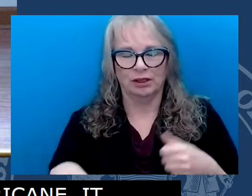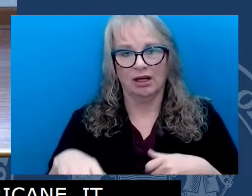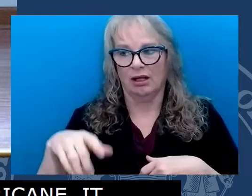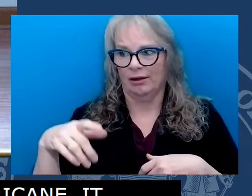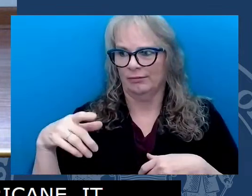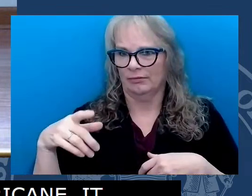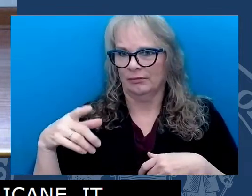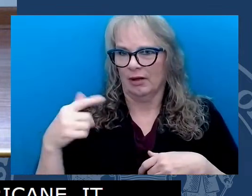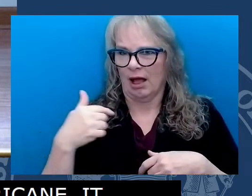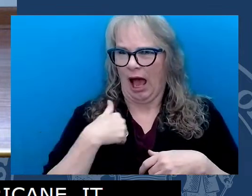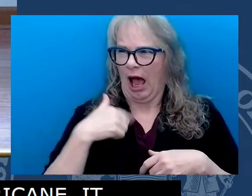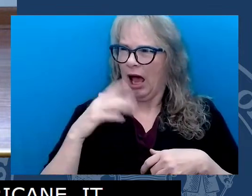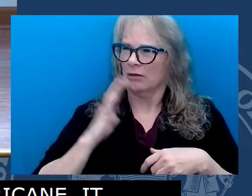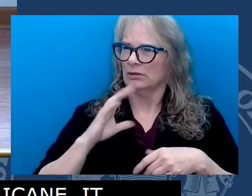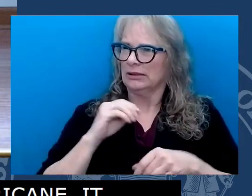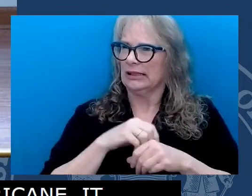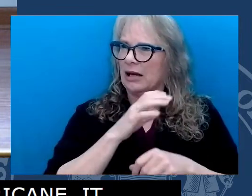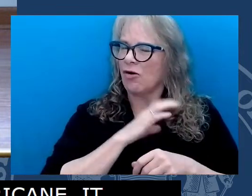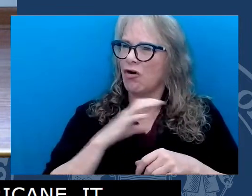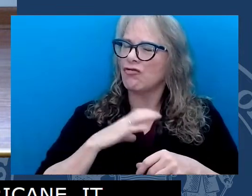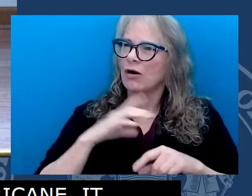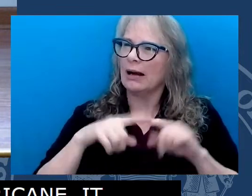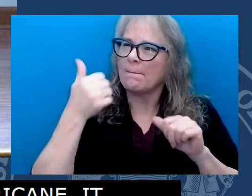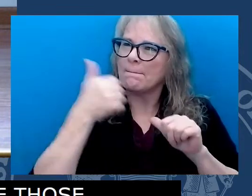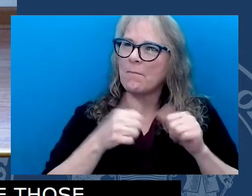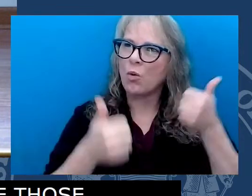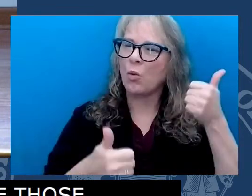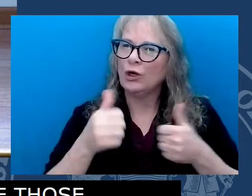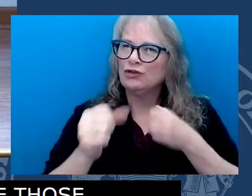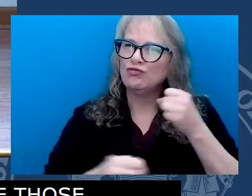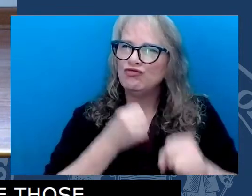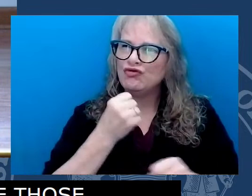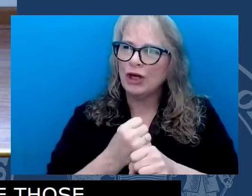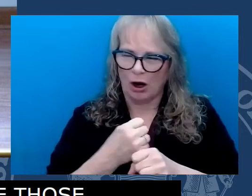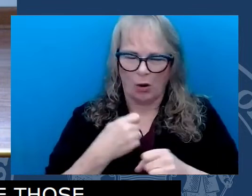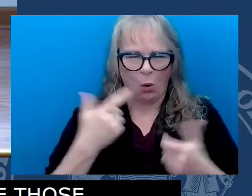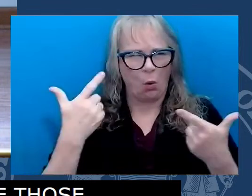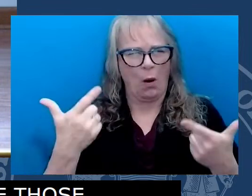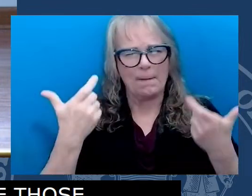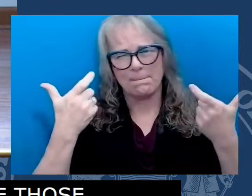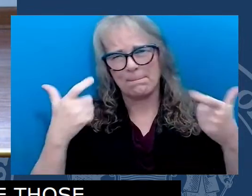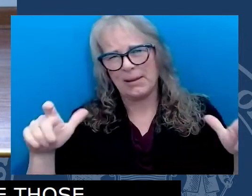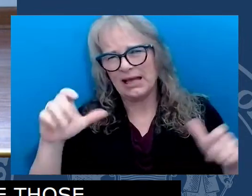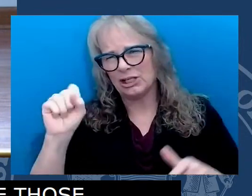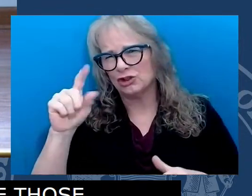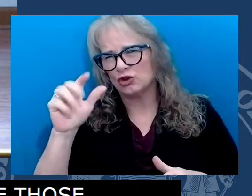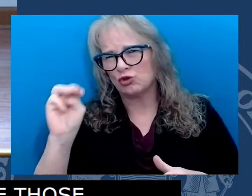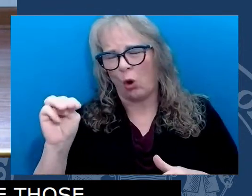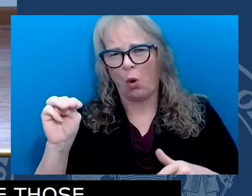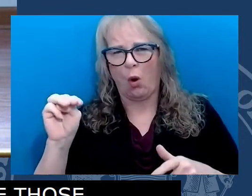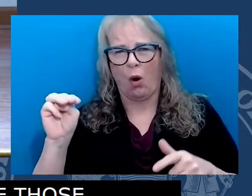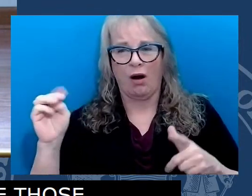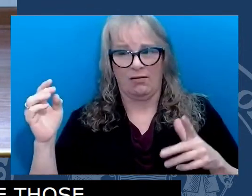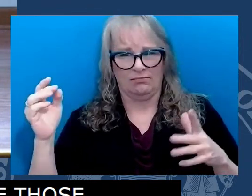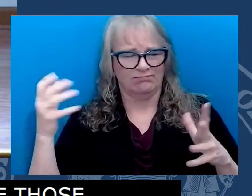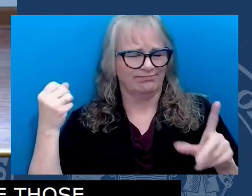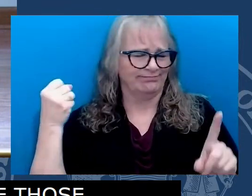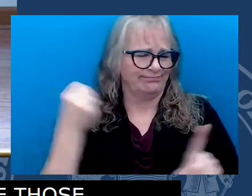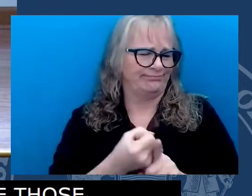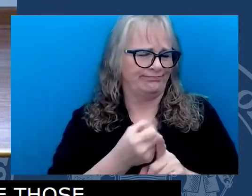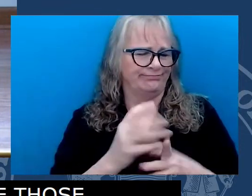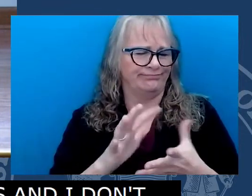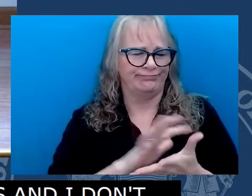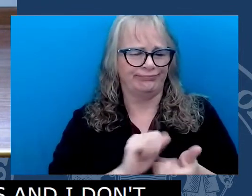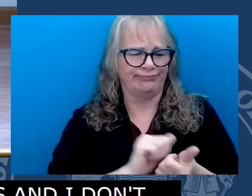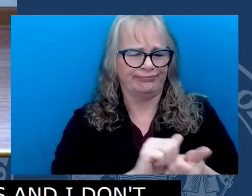was in the Congress, I'm not remembering exactly what year it was, came through there and blew out all the dunes there